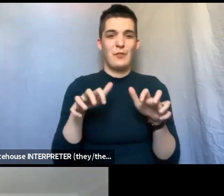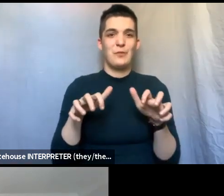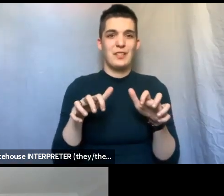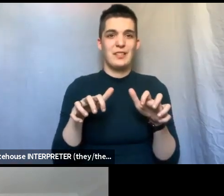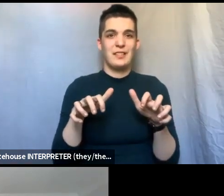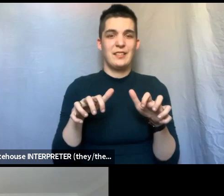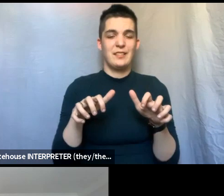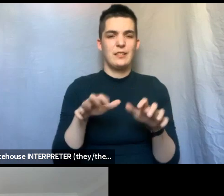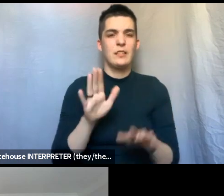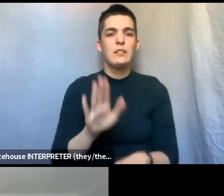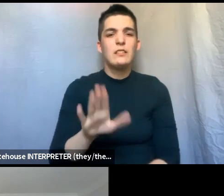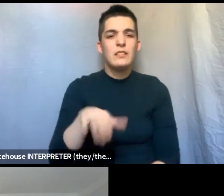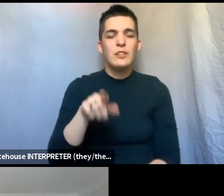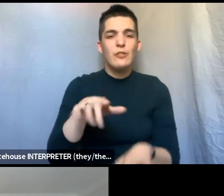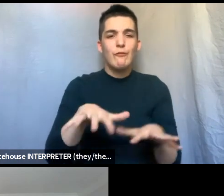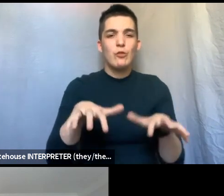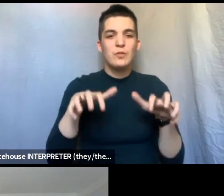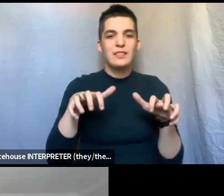Sheldon, you're frozen.